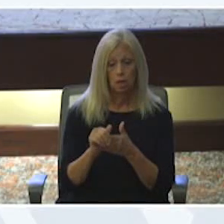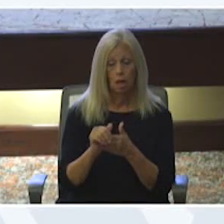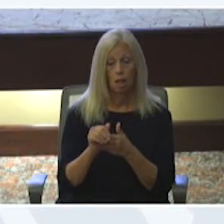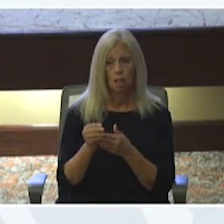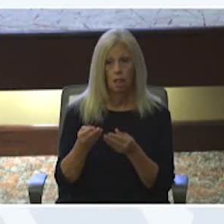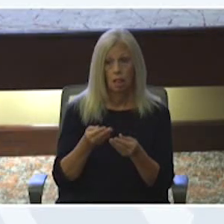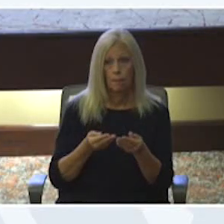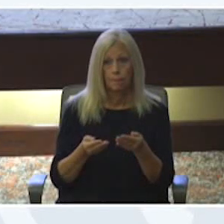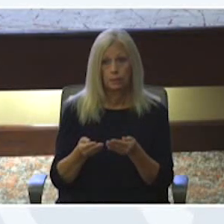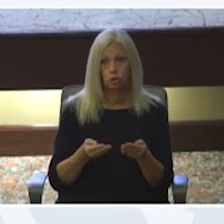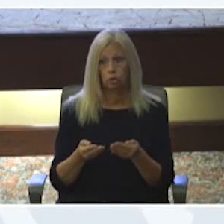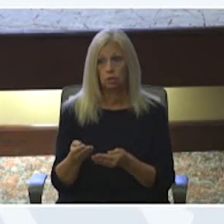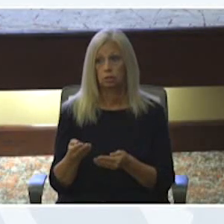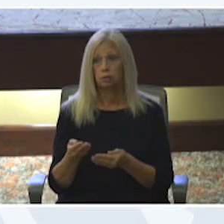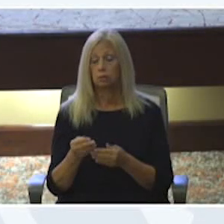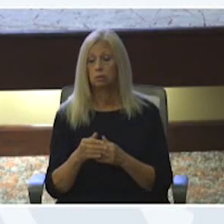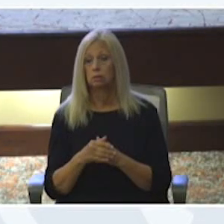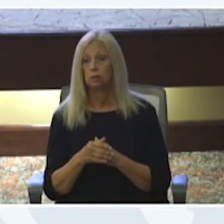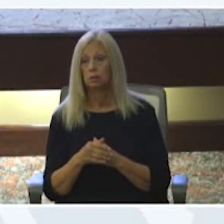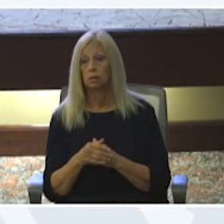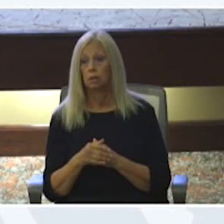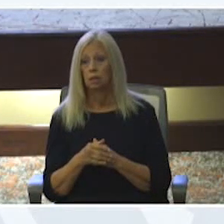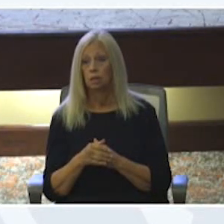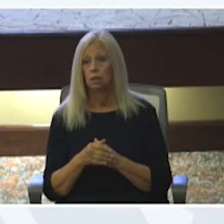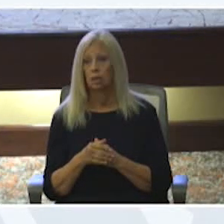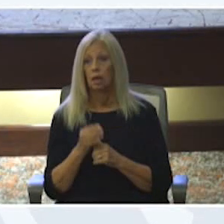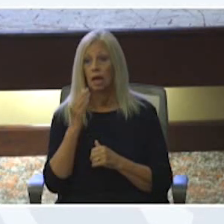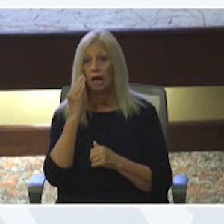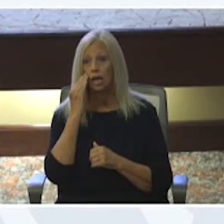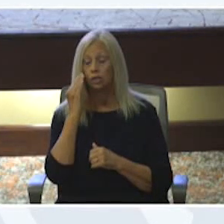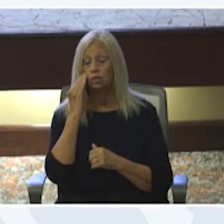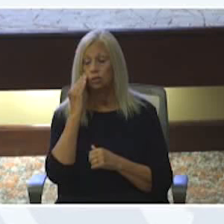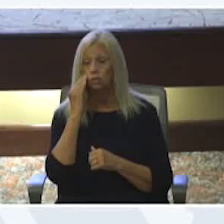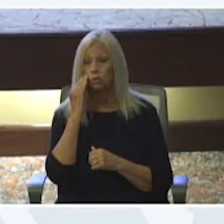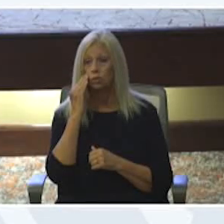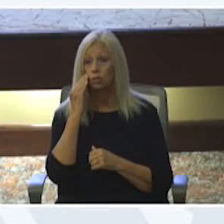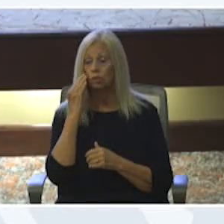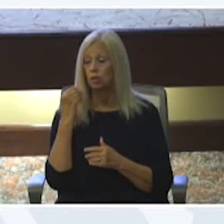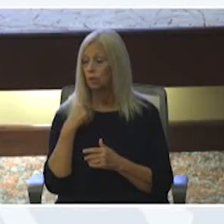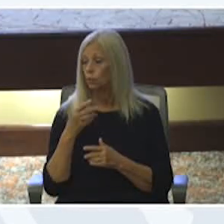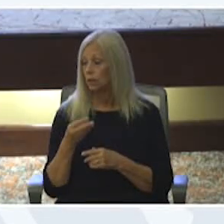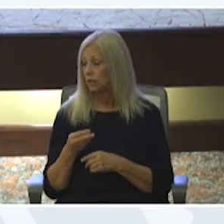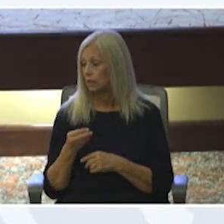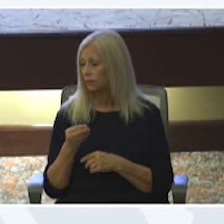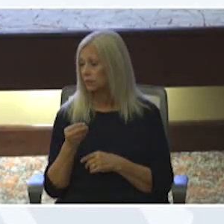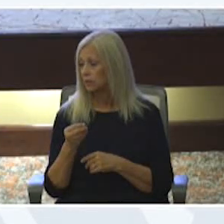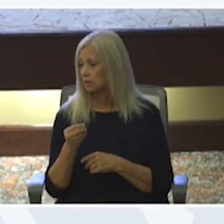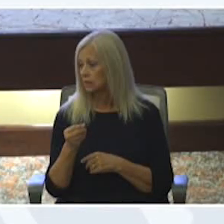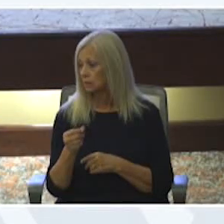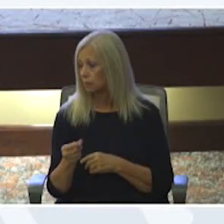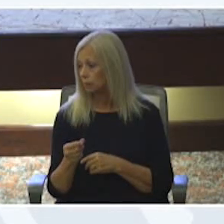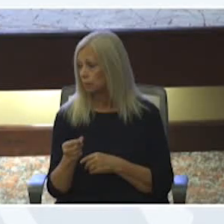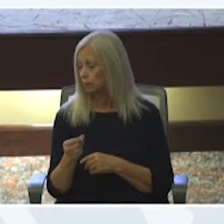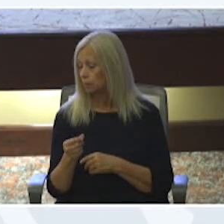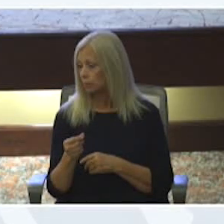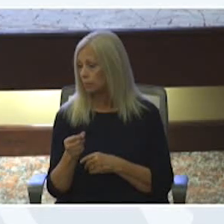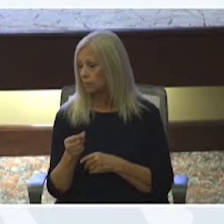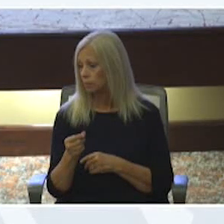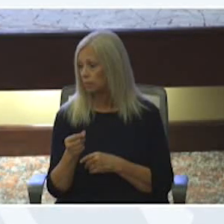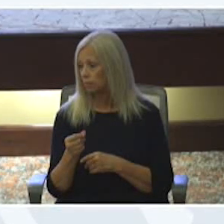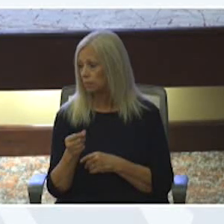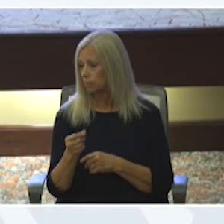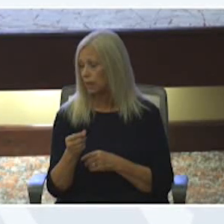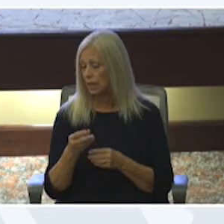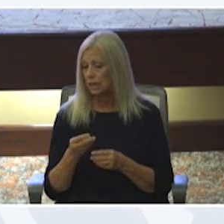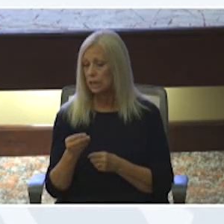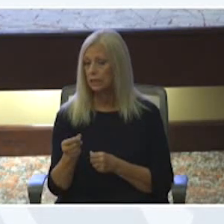That's kind of what I'm thinking, Charles. I know that we just spent money on buying a bunch of land down there, so we got to be conscious on